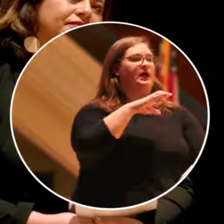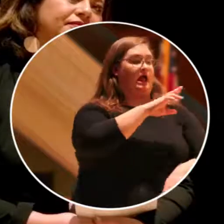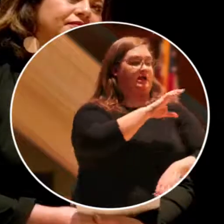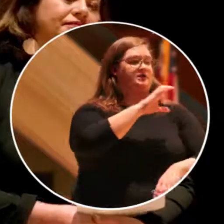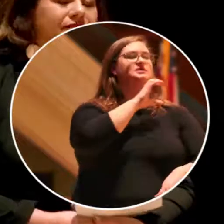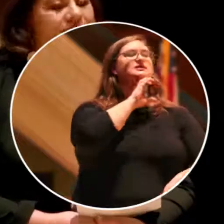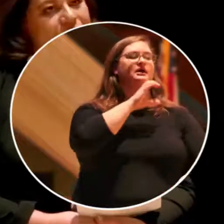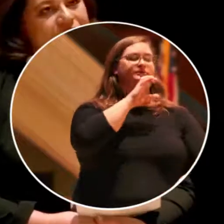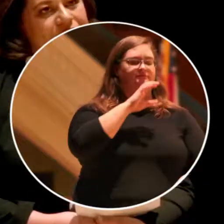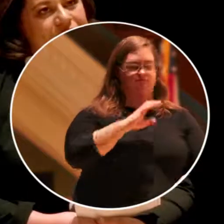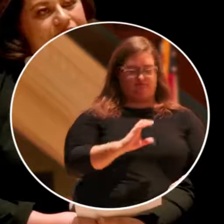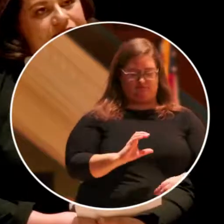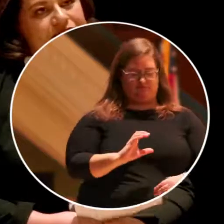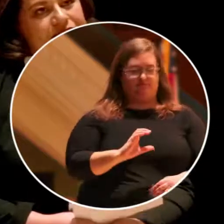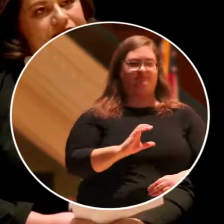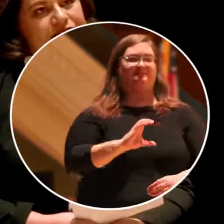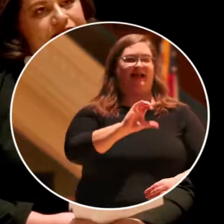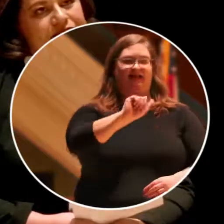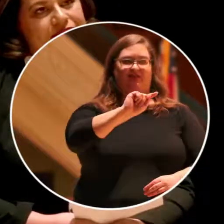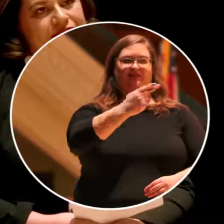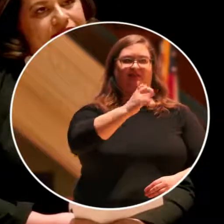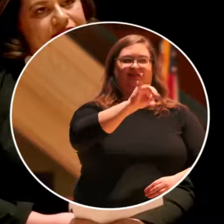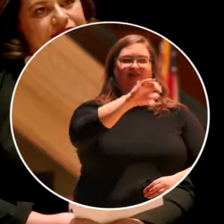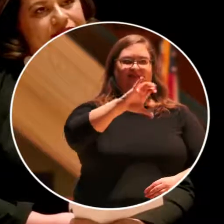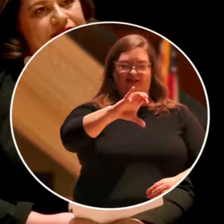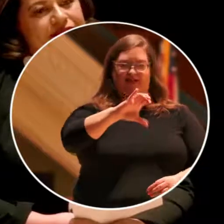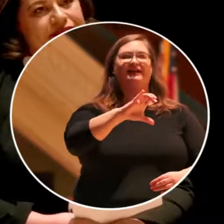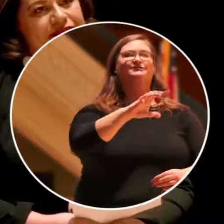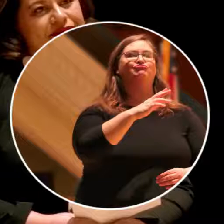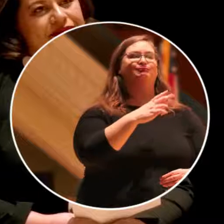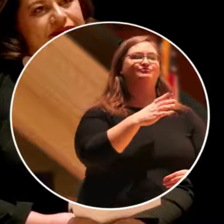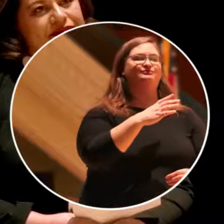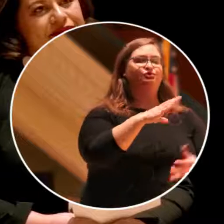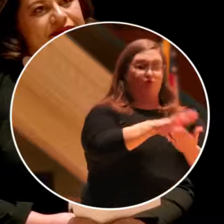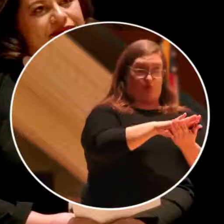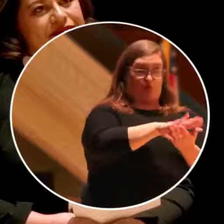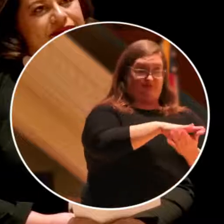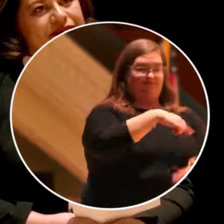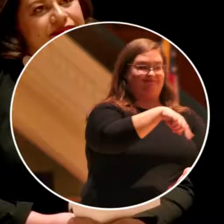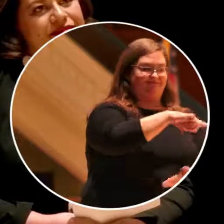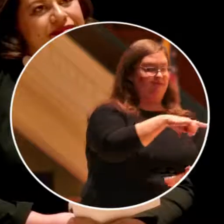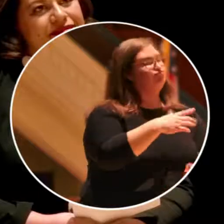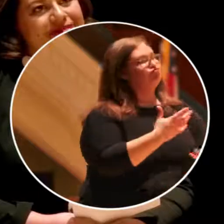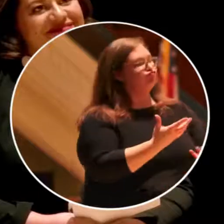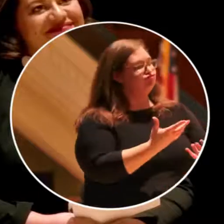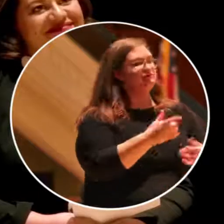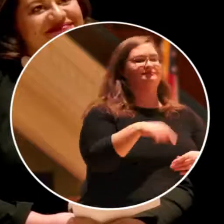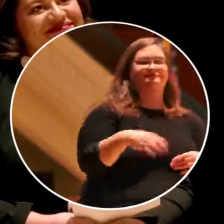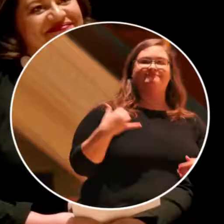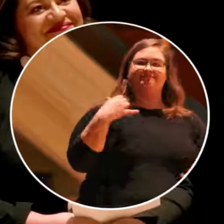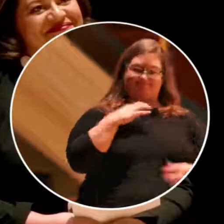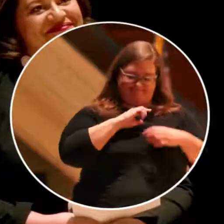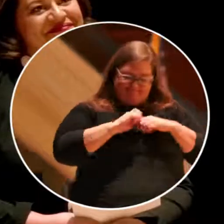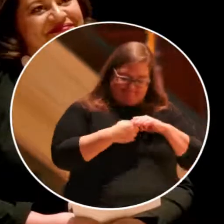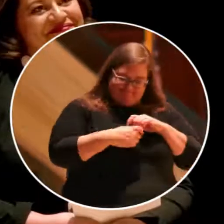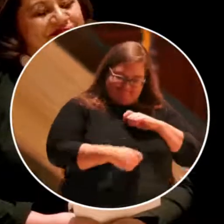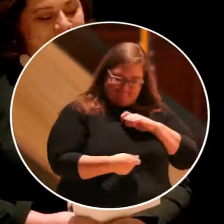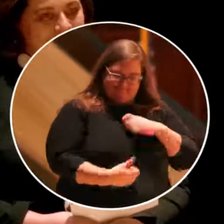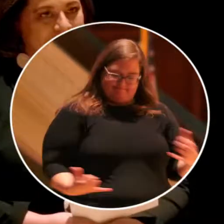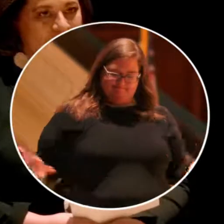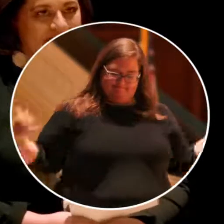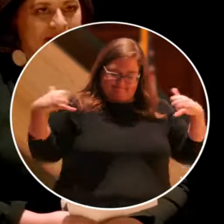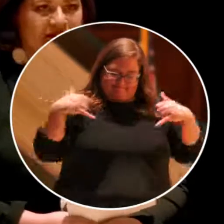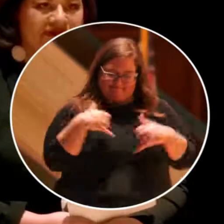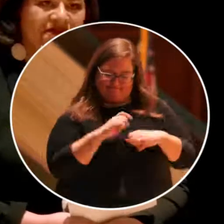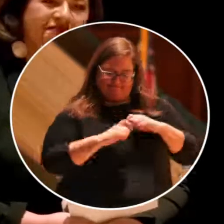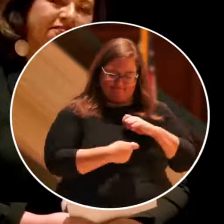girls, putting on her secondhand purple winter wool coat with big Paddington-like buttons. She